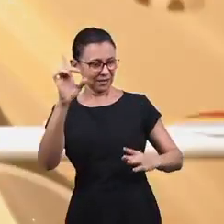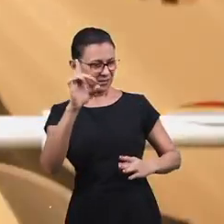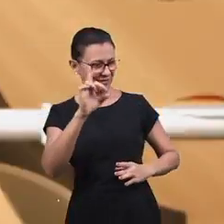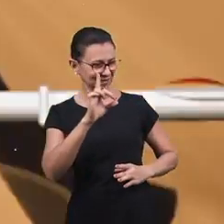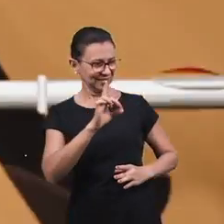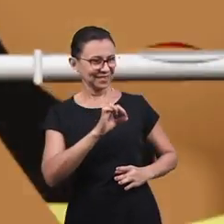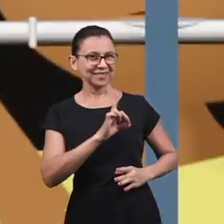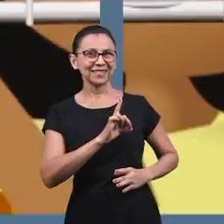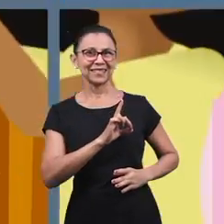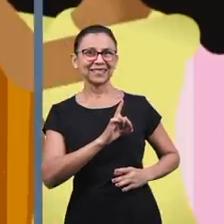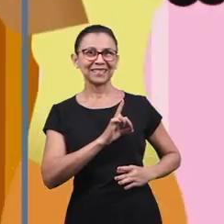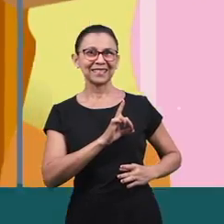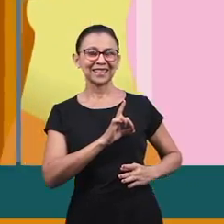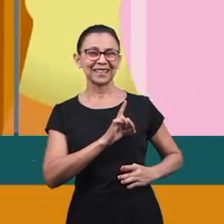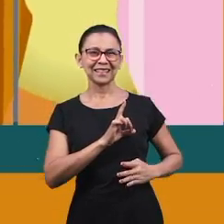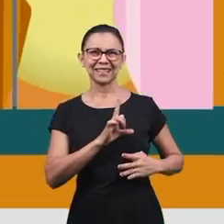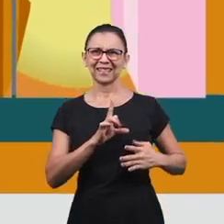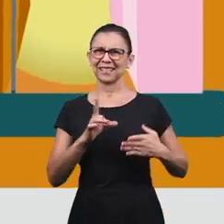His peace